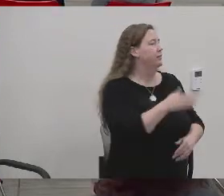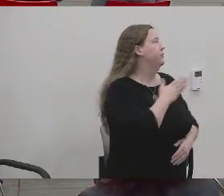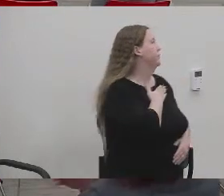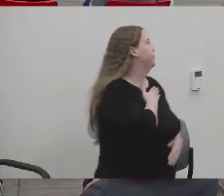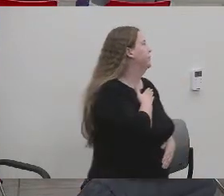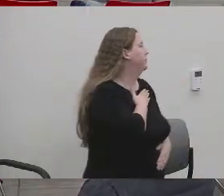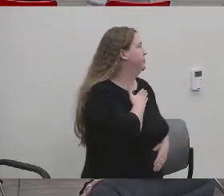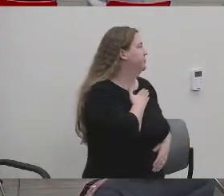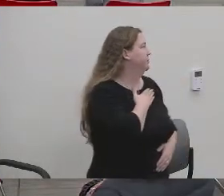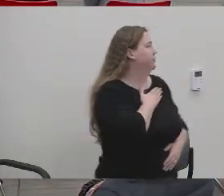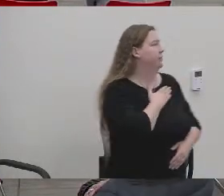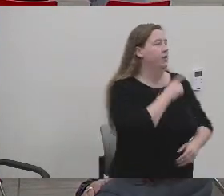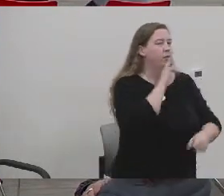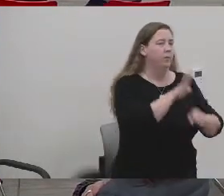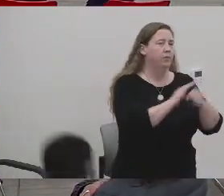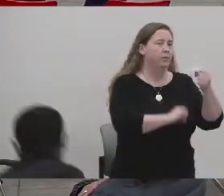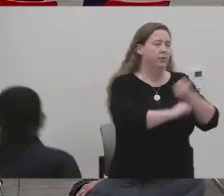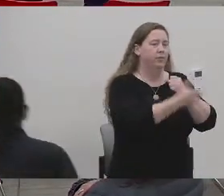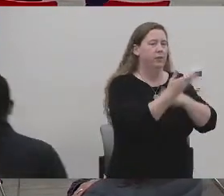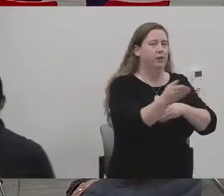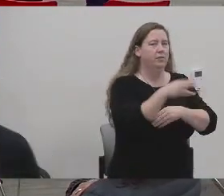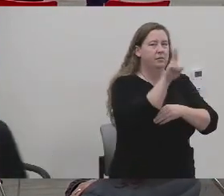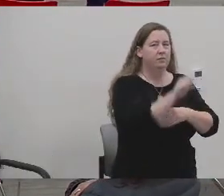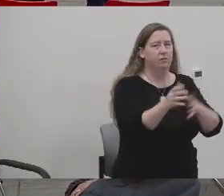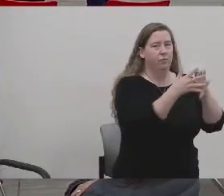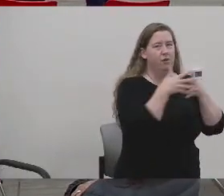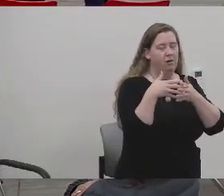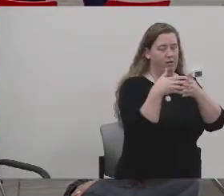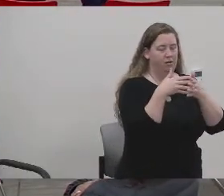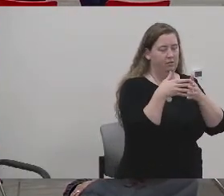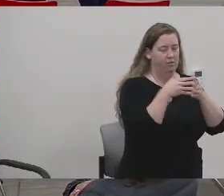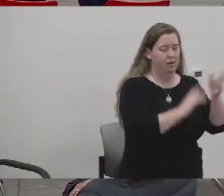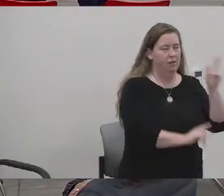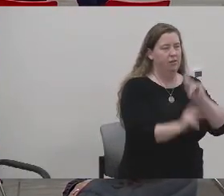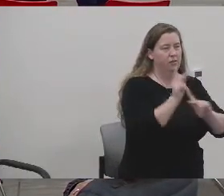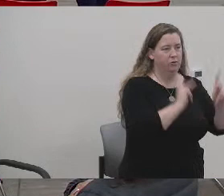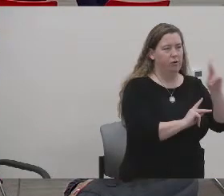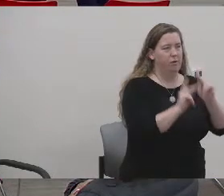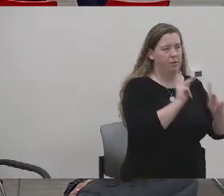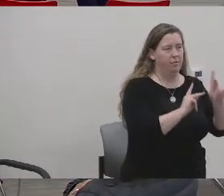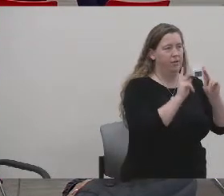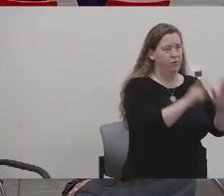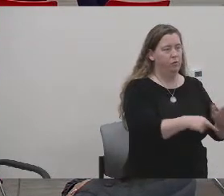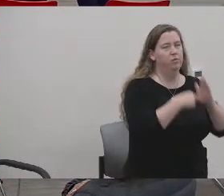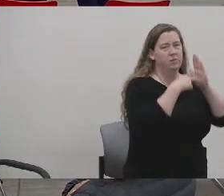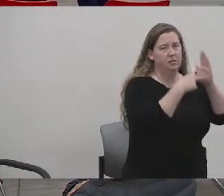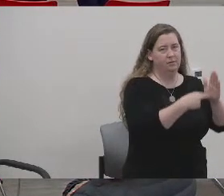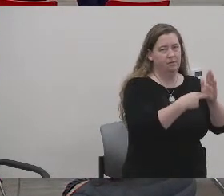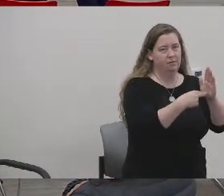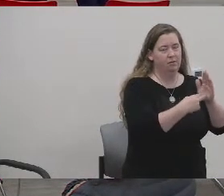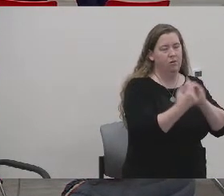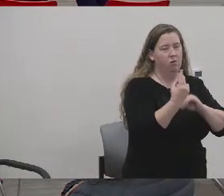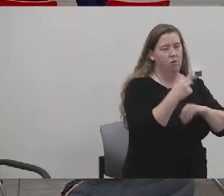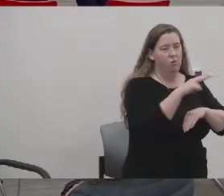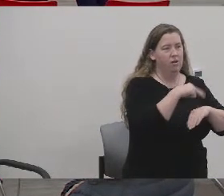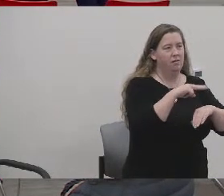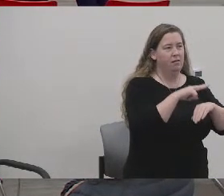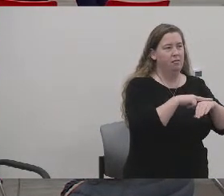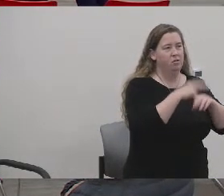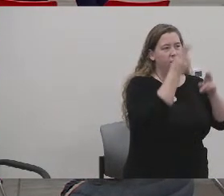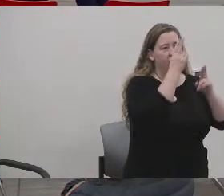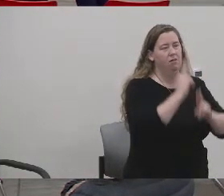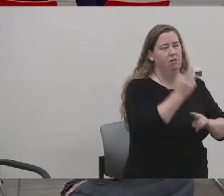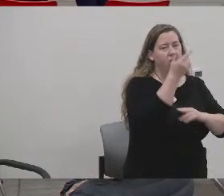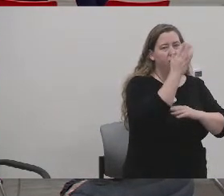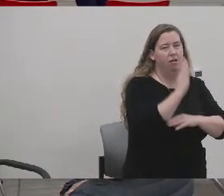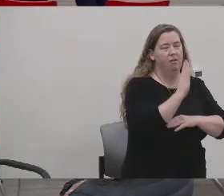Pledge allegiance To the flag of the United States of America, to the republic one